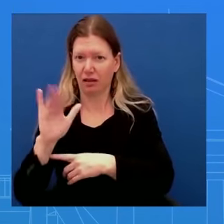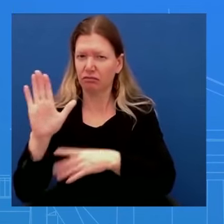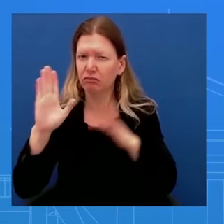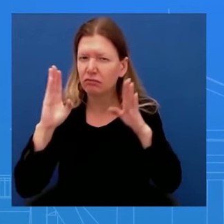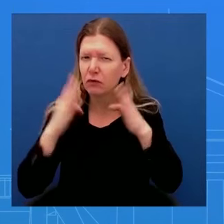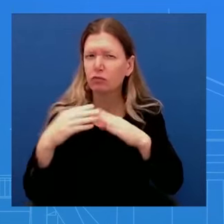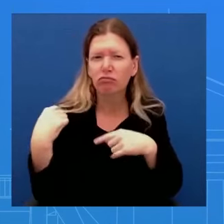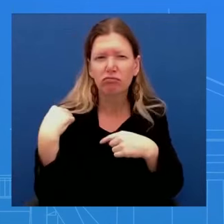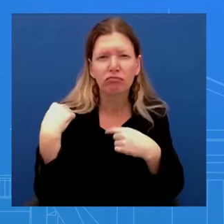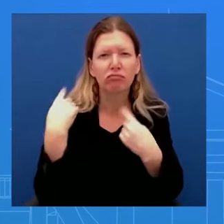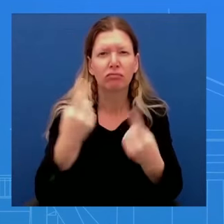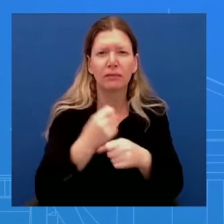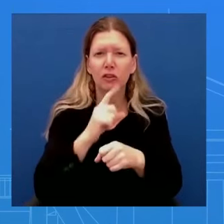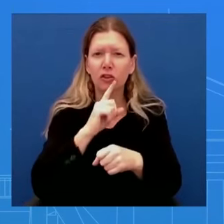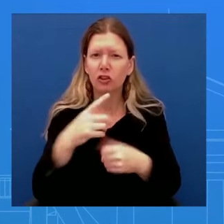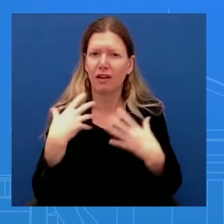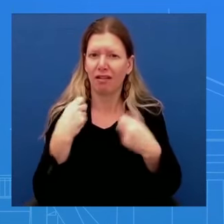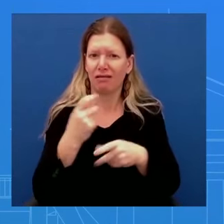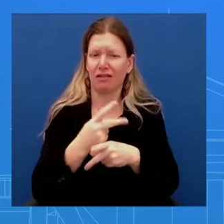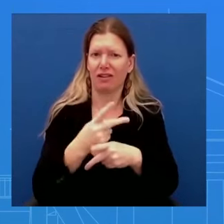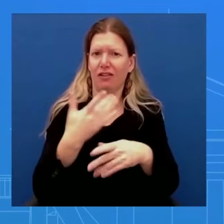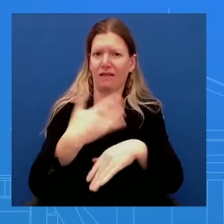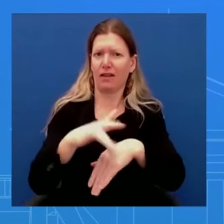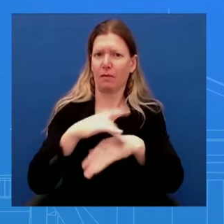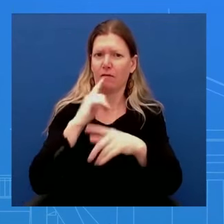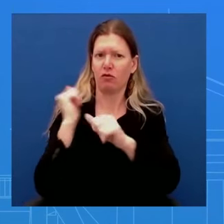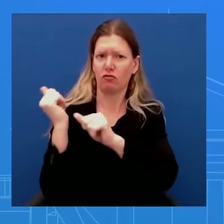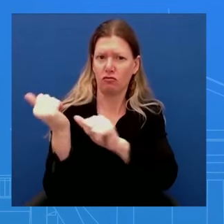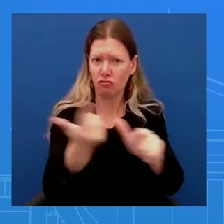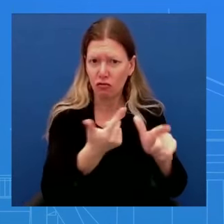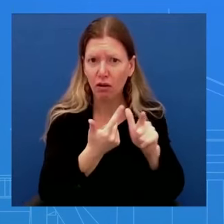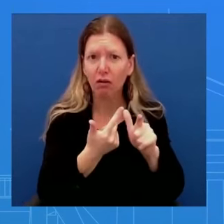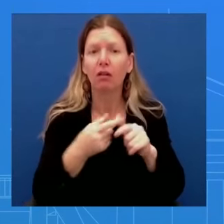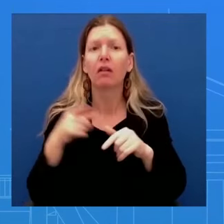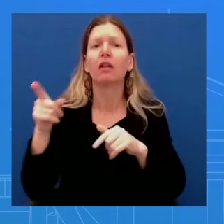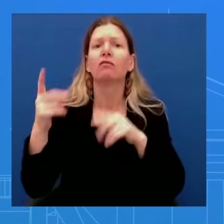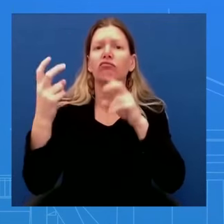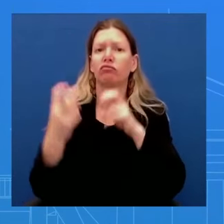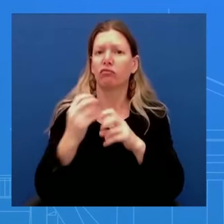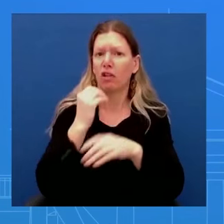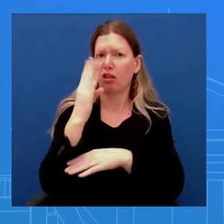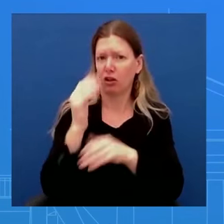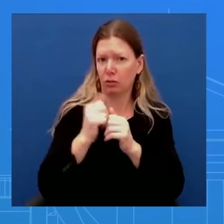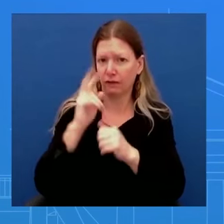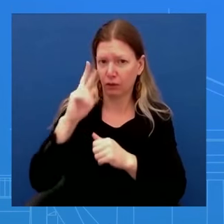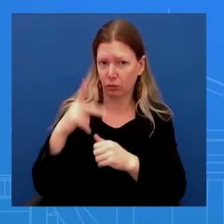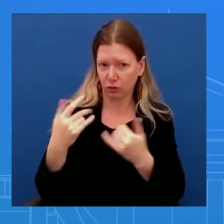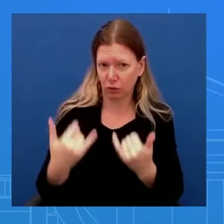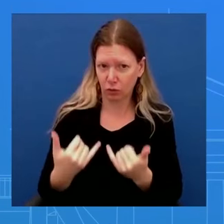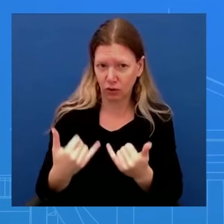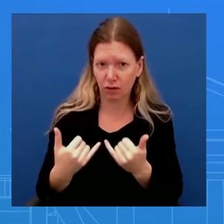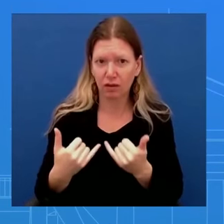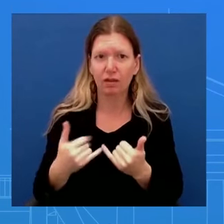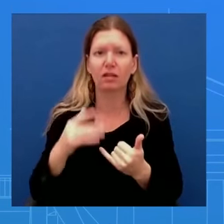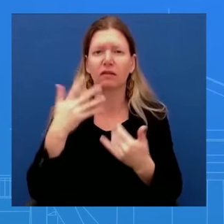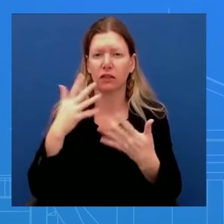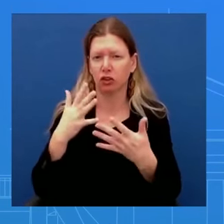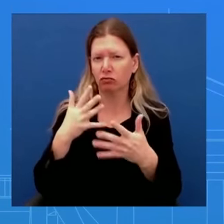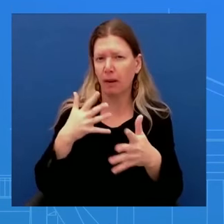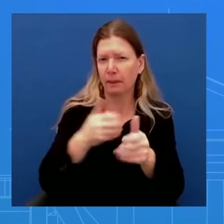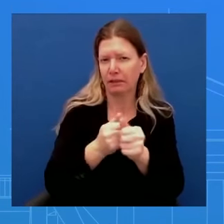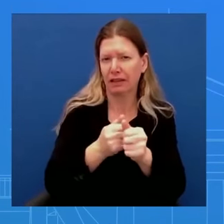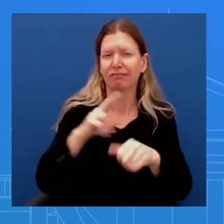president. He was briefed by his national security team this morning. He spoke directly, as I misstated and confirmed to all of you moments ago,